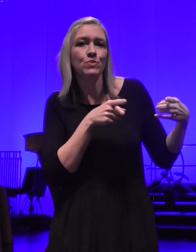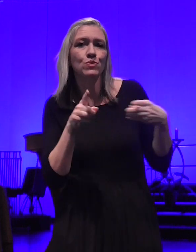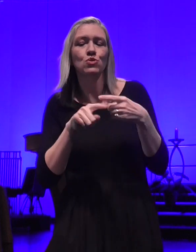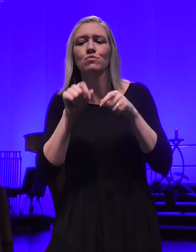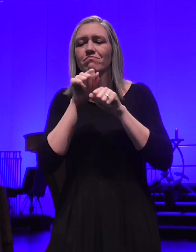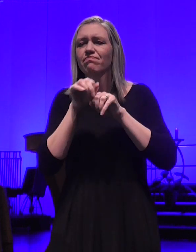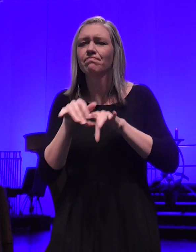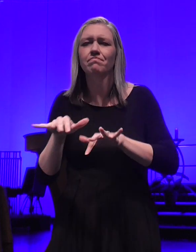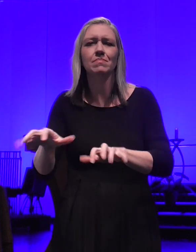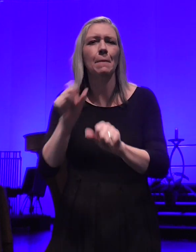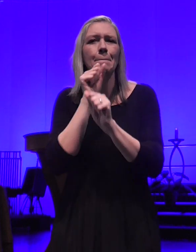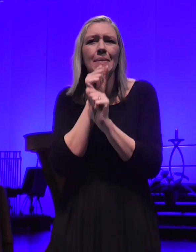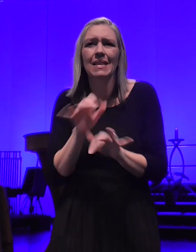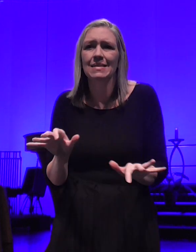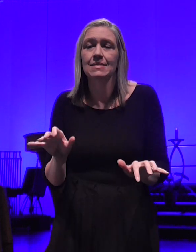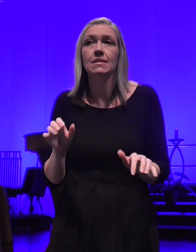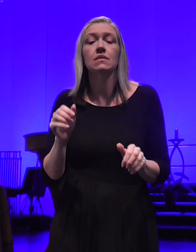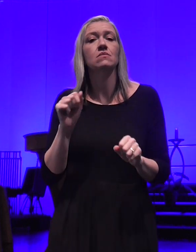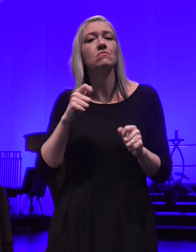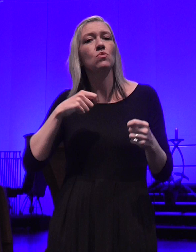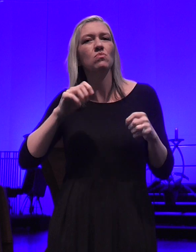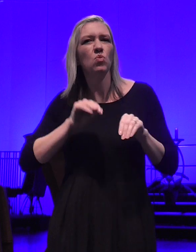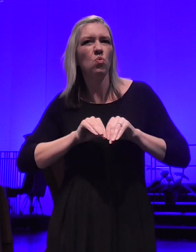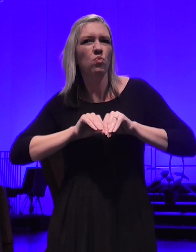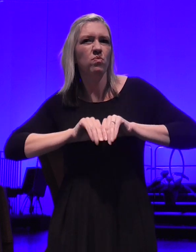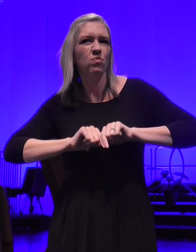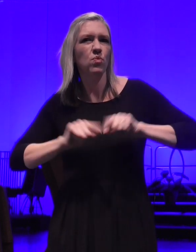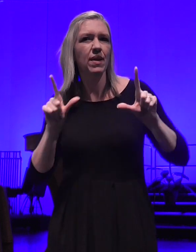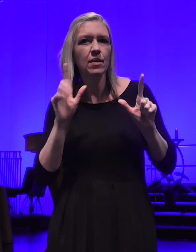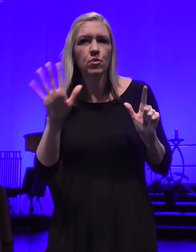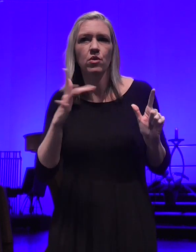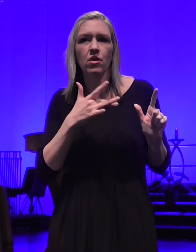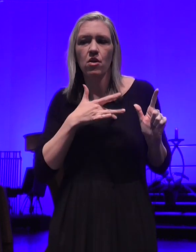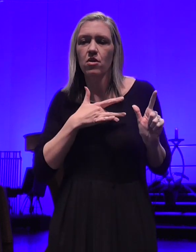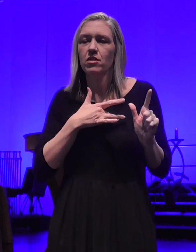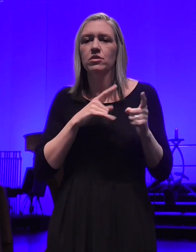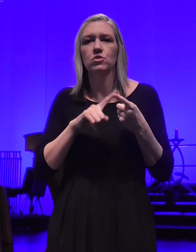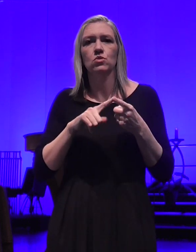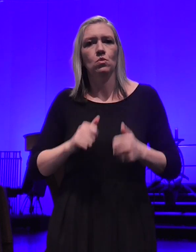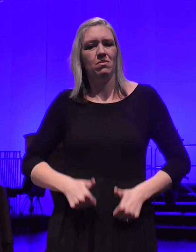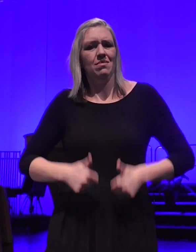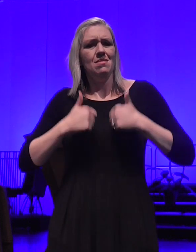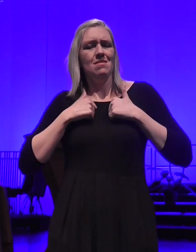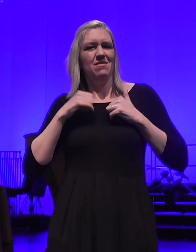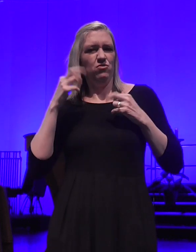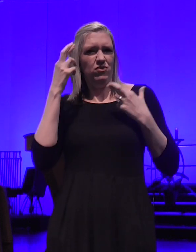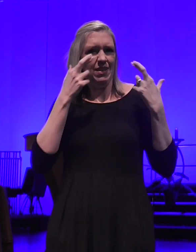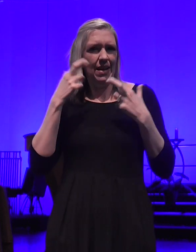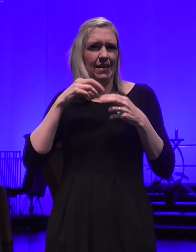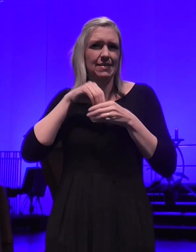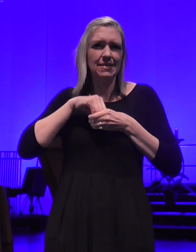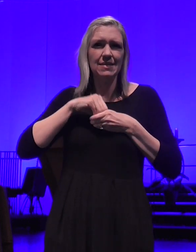of awakening stir your heart to come alive to the eternal within you.